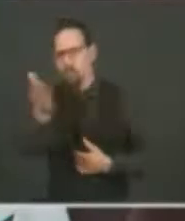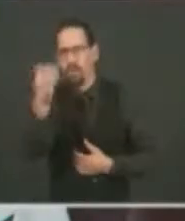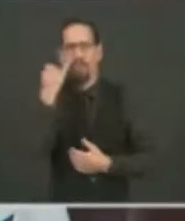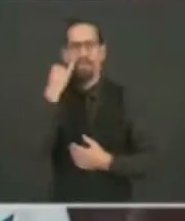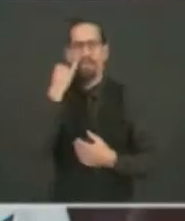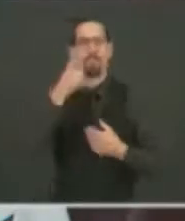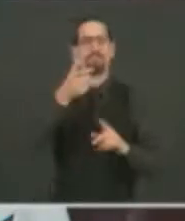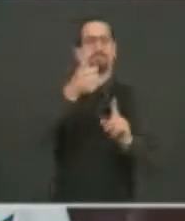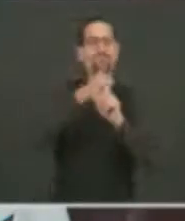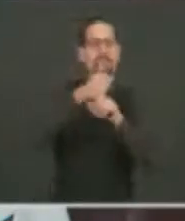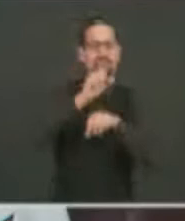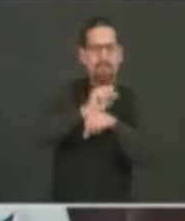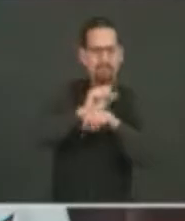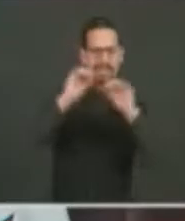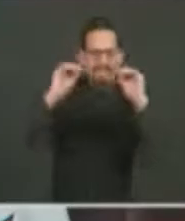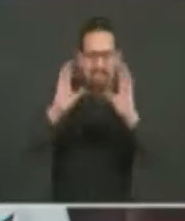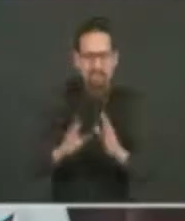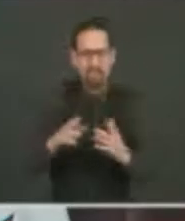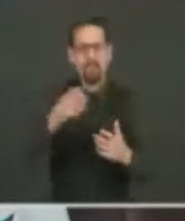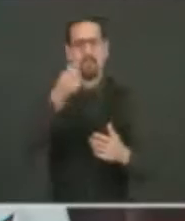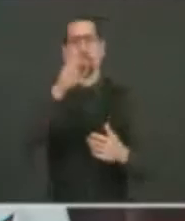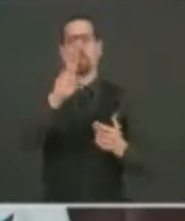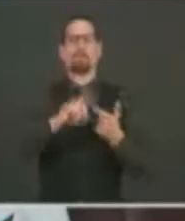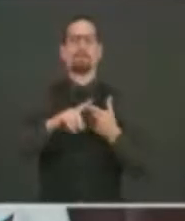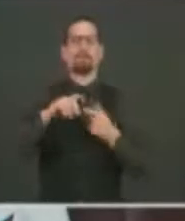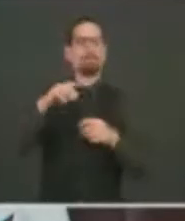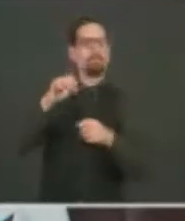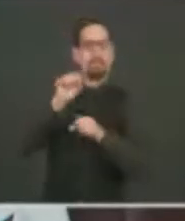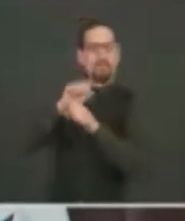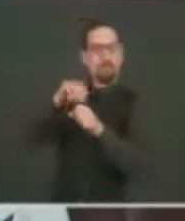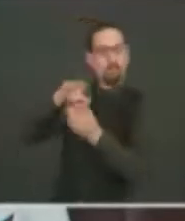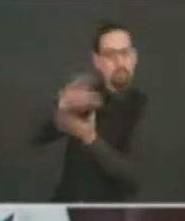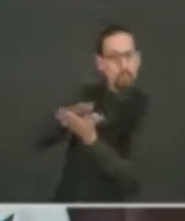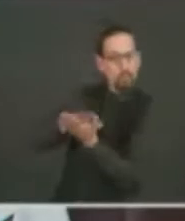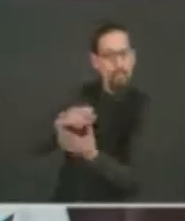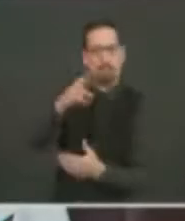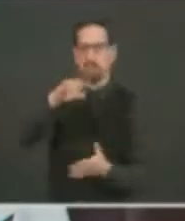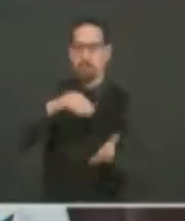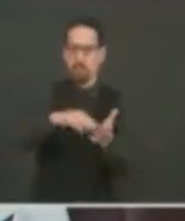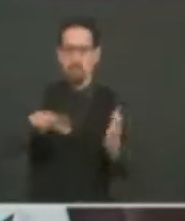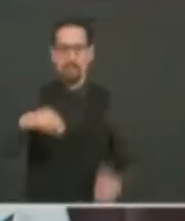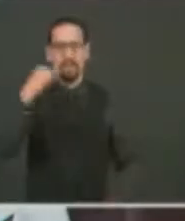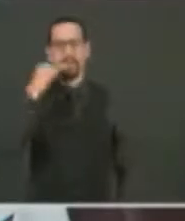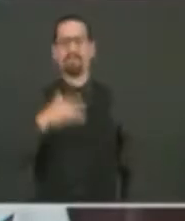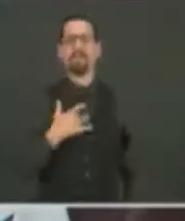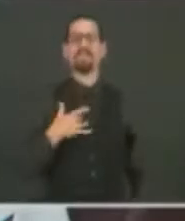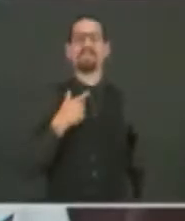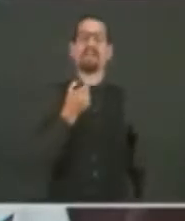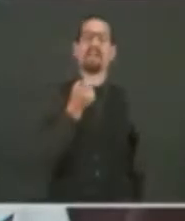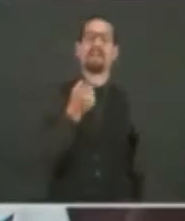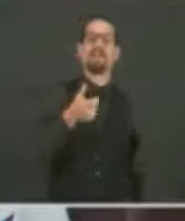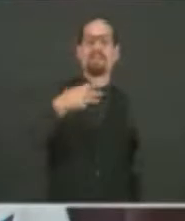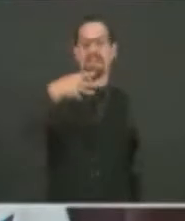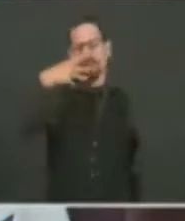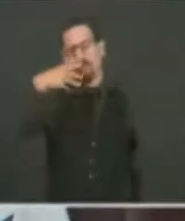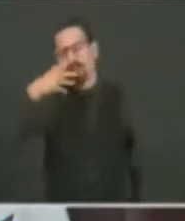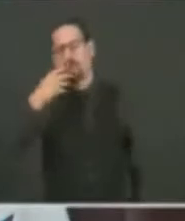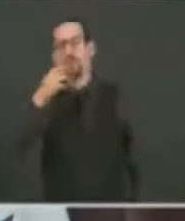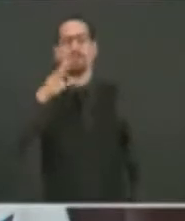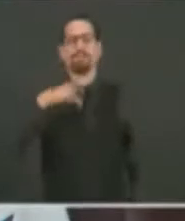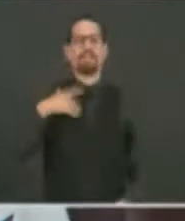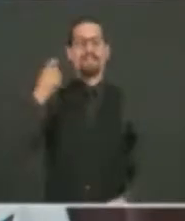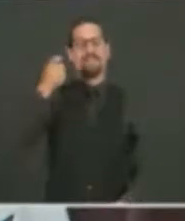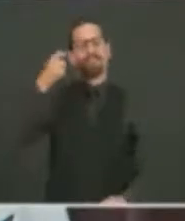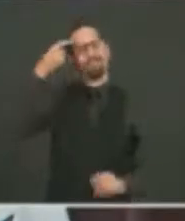reading coach, and you're even a little sick, I'm asking you, please don't go into school. Go ahead and get yourself